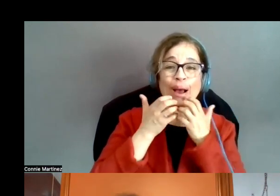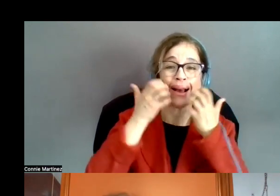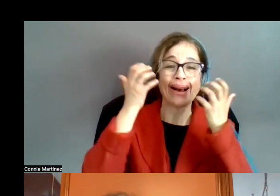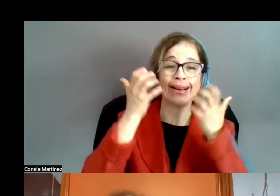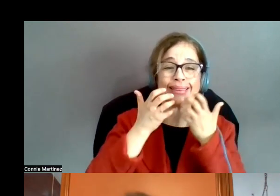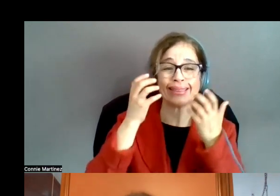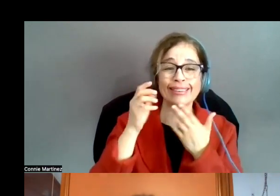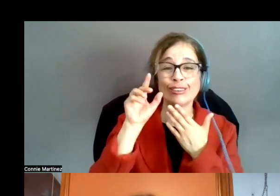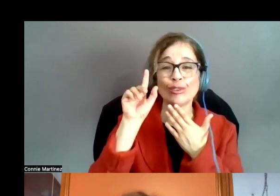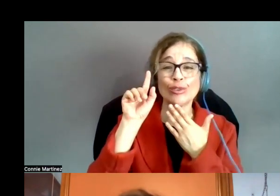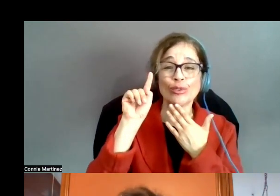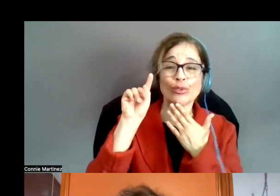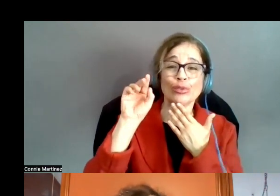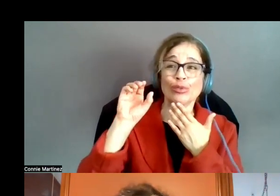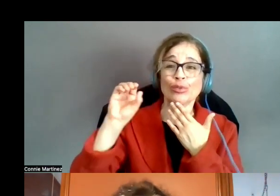Today.